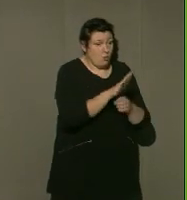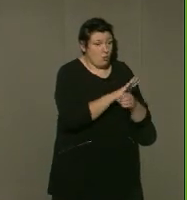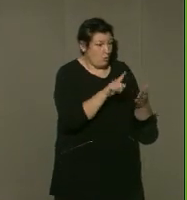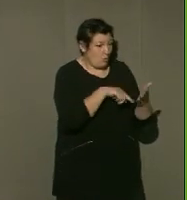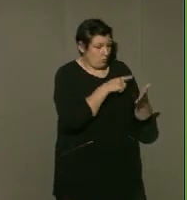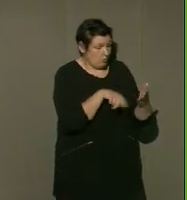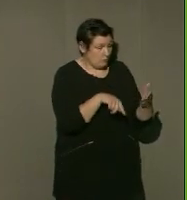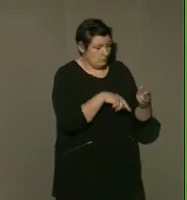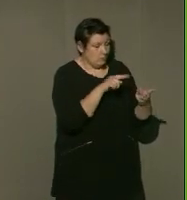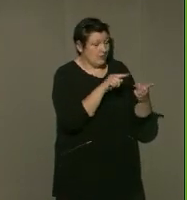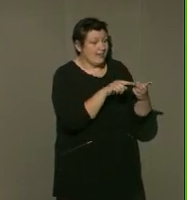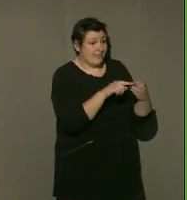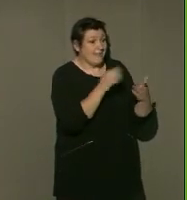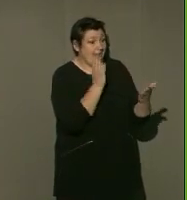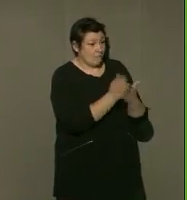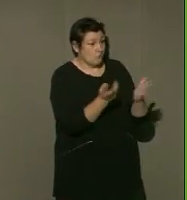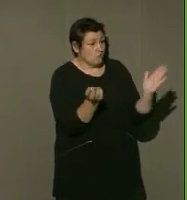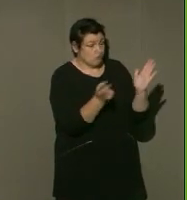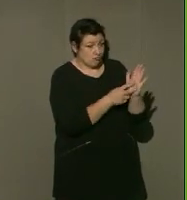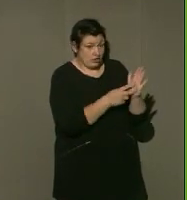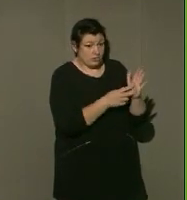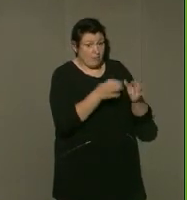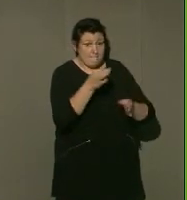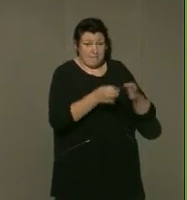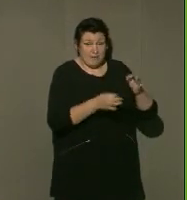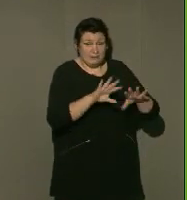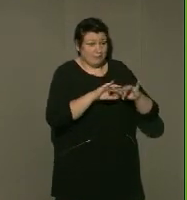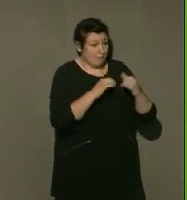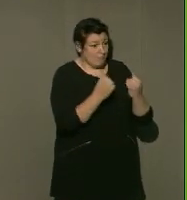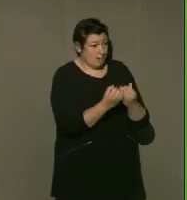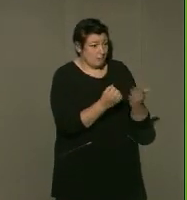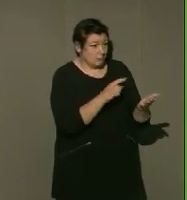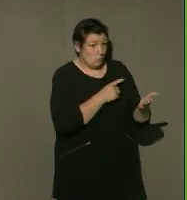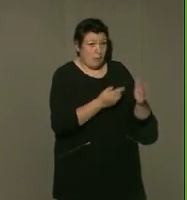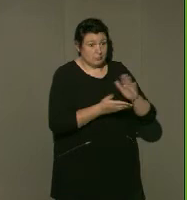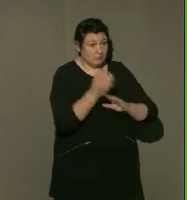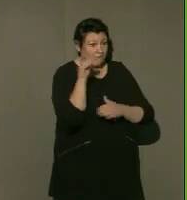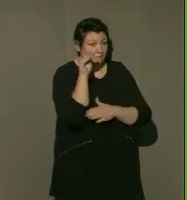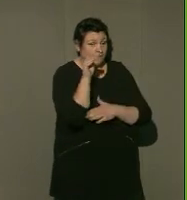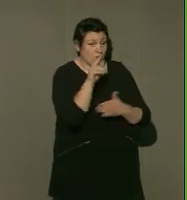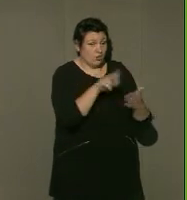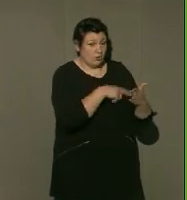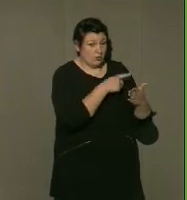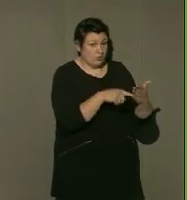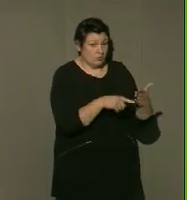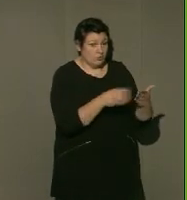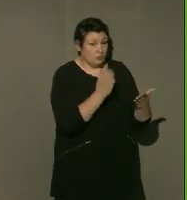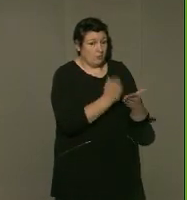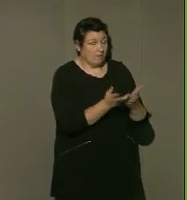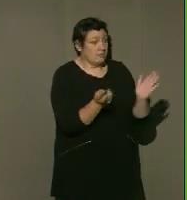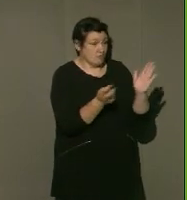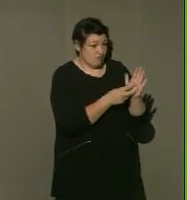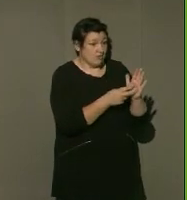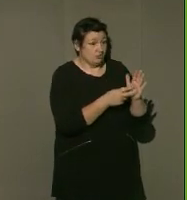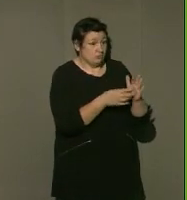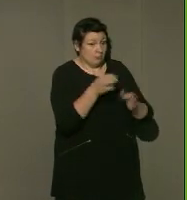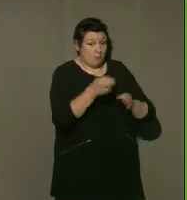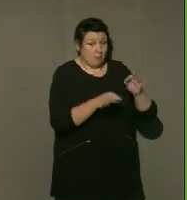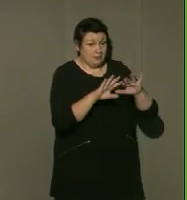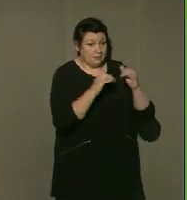that we are registered as a political party. In order to stand in elections and win elections, we need to be registered as a political party. That's quite